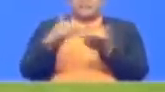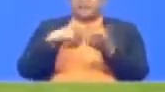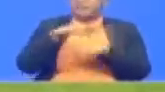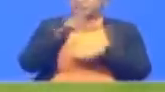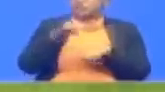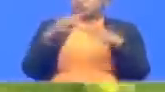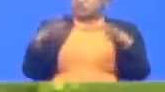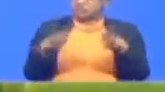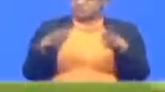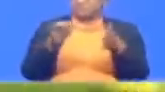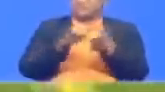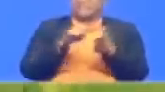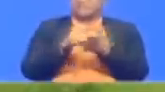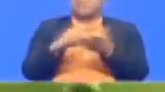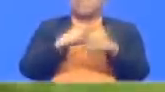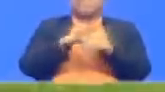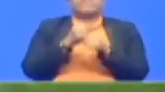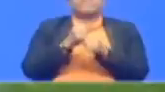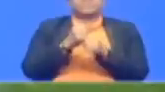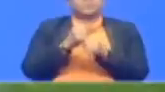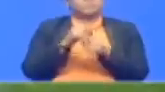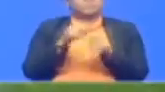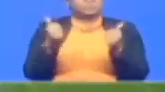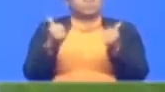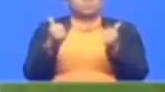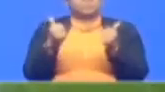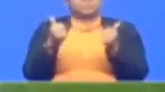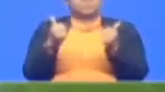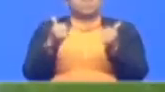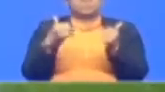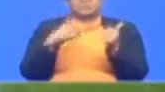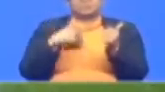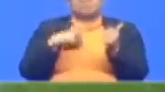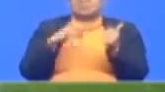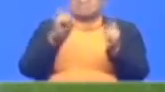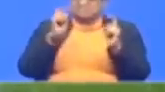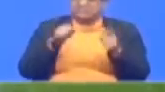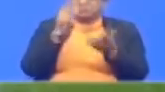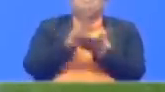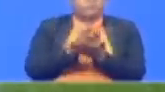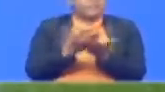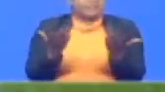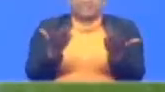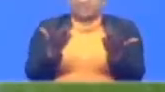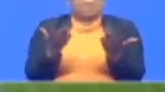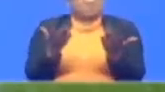despite currently being clubless. I don't have to prove anything because